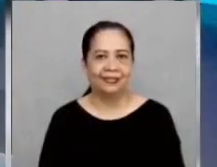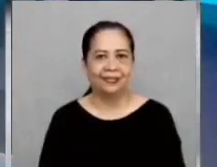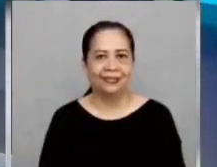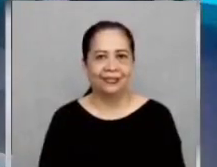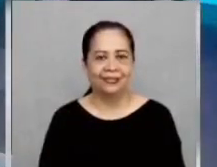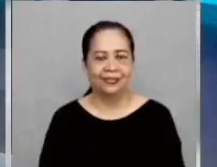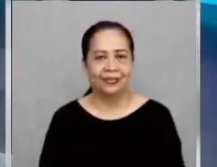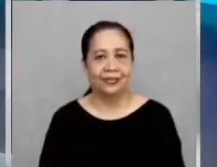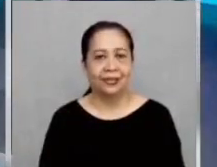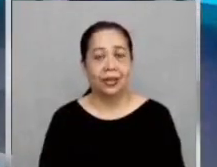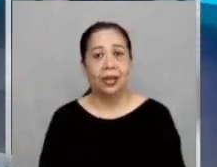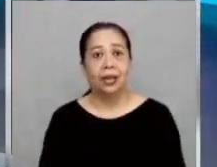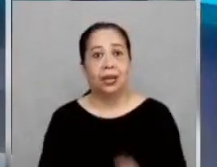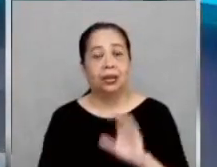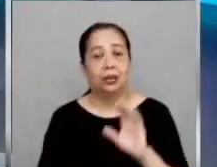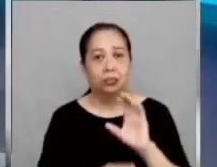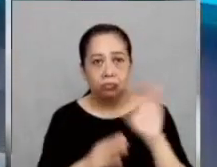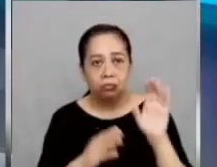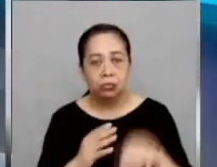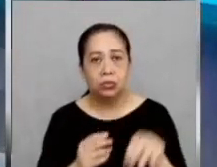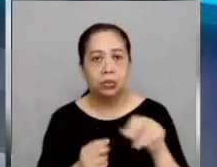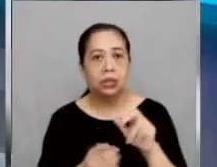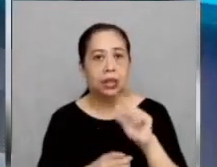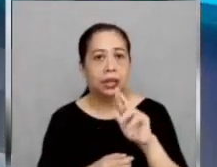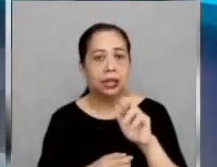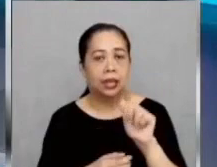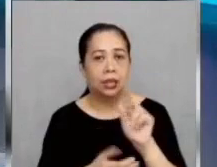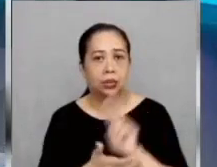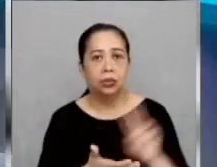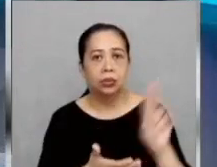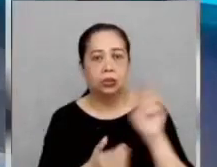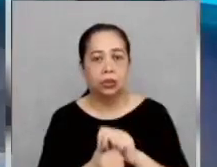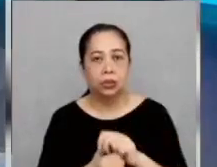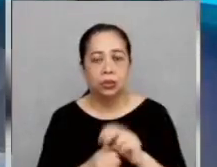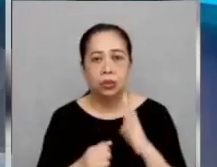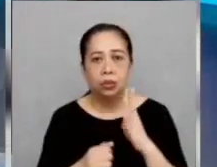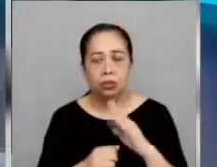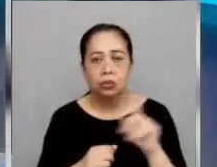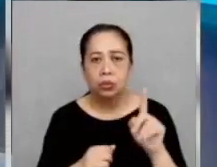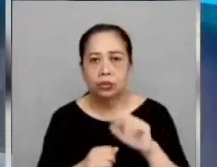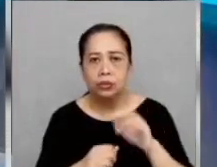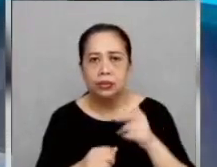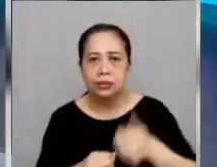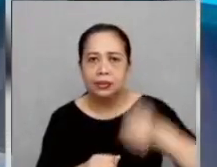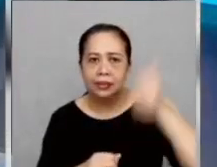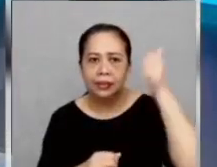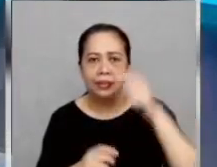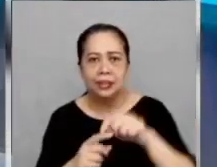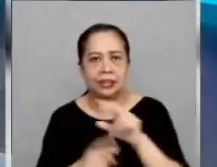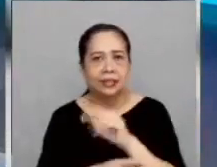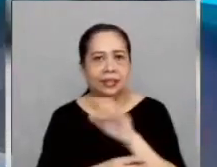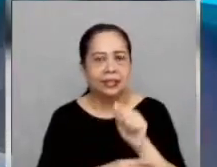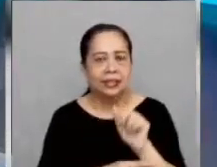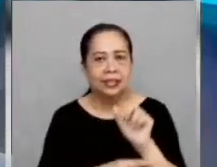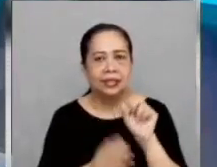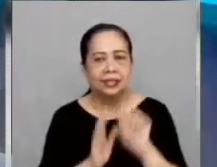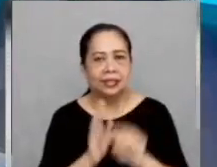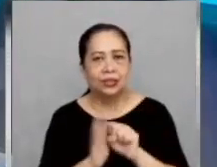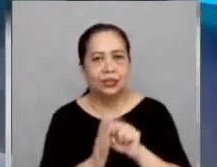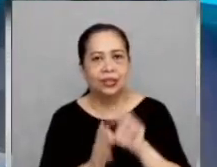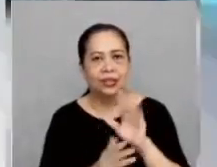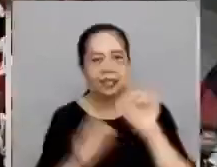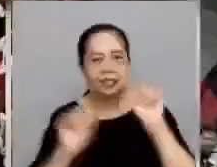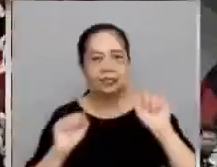Nakumpleto po ng Arellano University Chiefsquad ang 4-peat sa kanilang pagkapanalo sa NCAA Season 98 Cheerleading